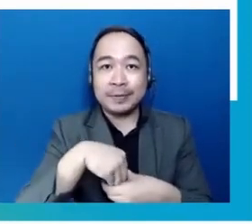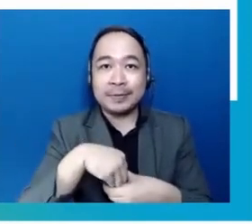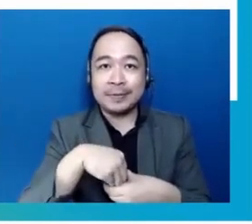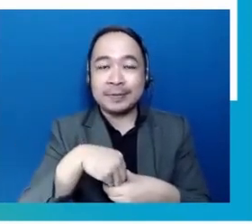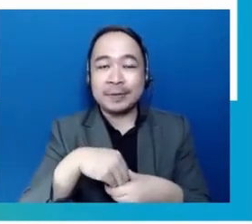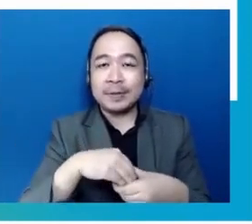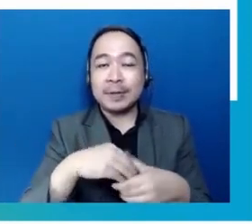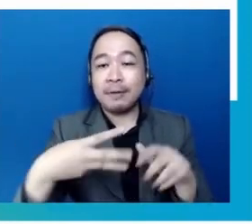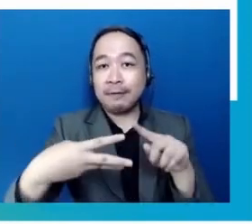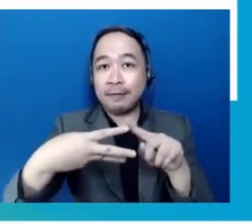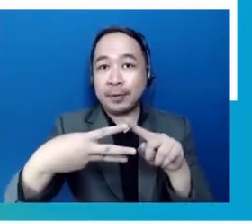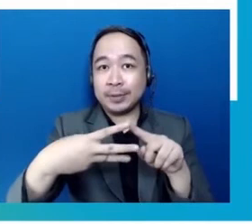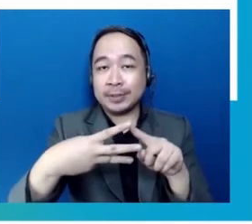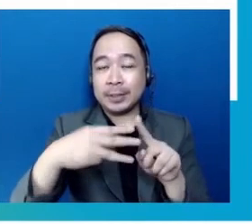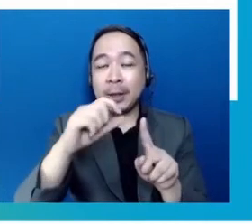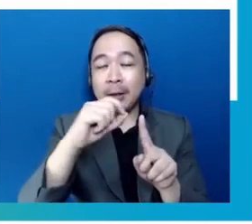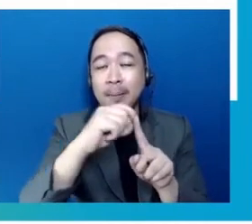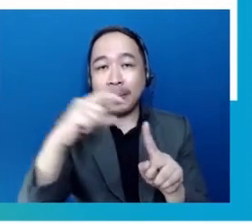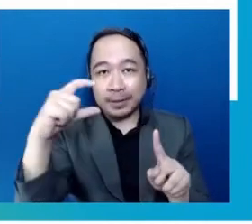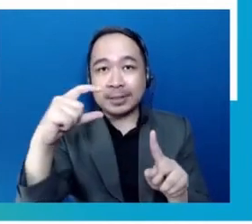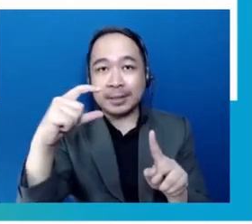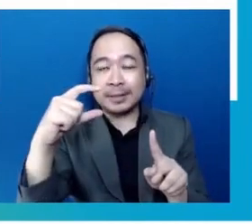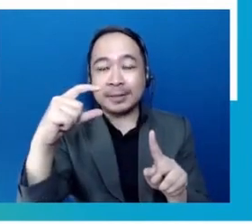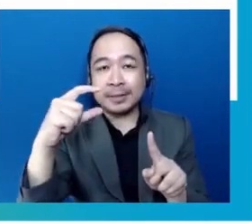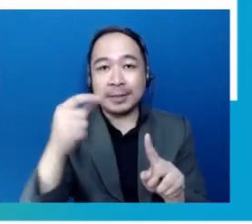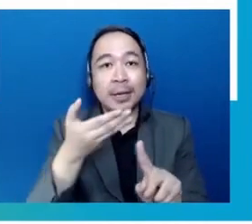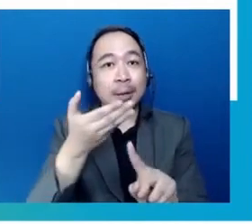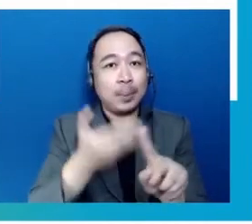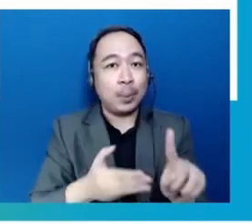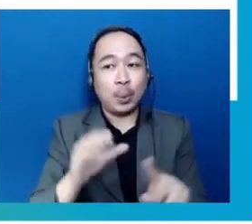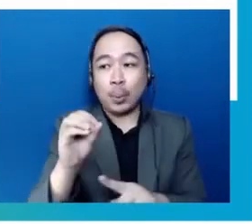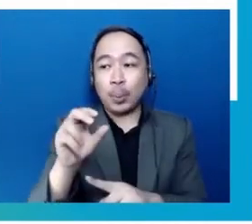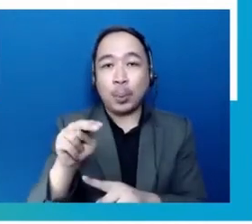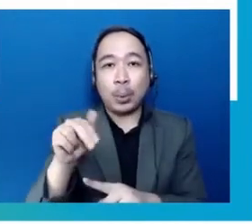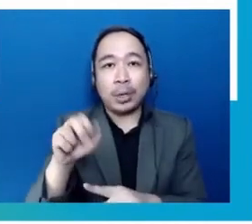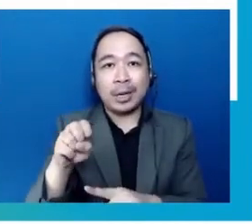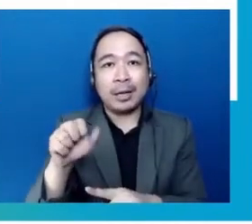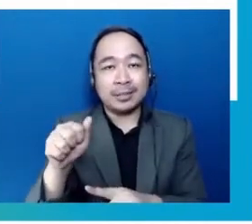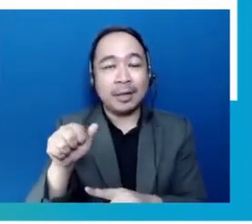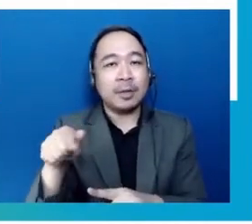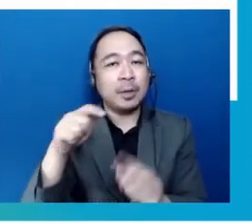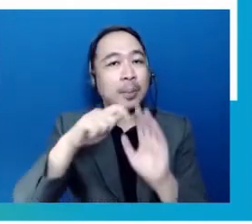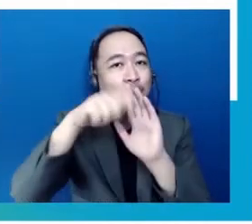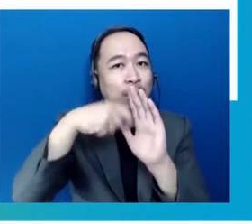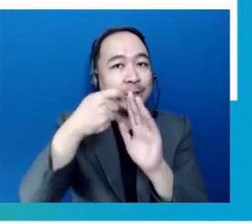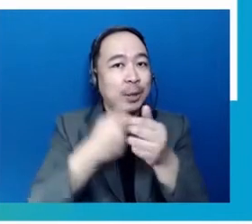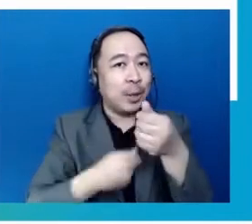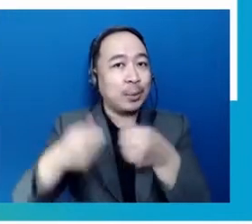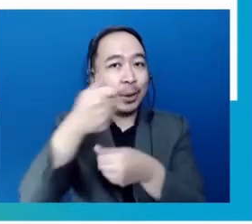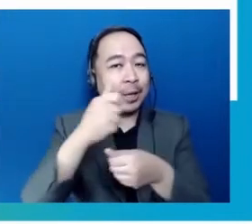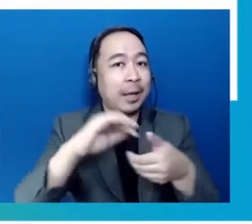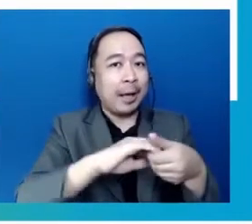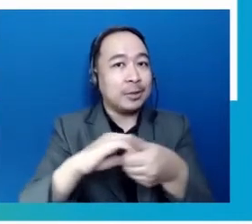First, from Pakistan, we have Munaza Rubab, who's a project officer with the Association of